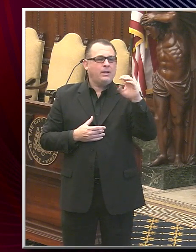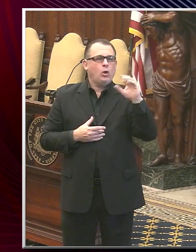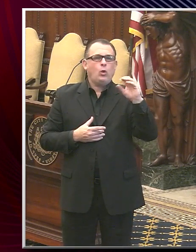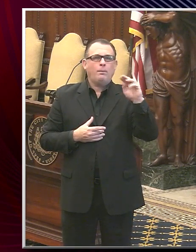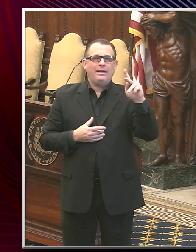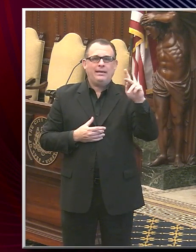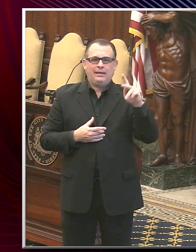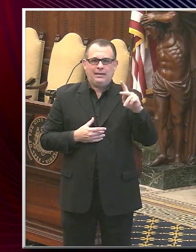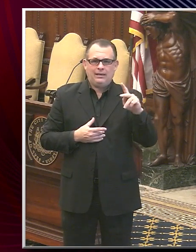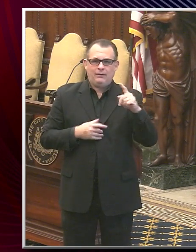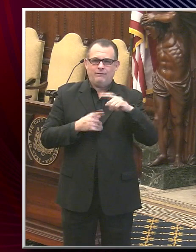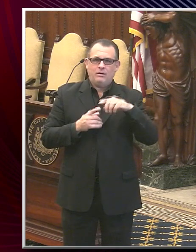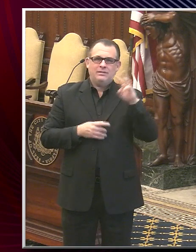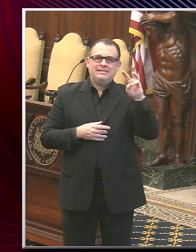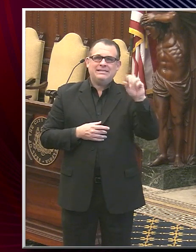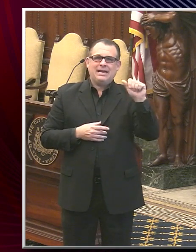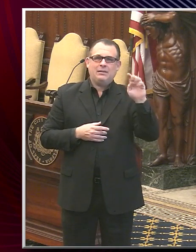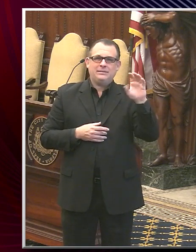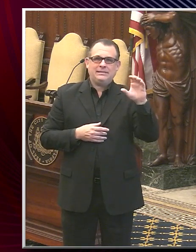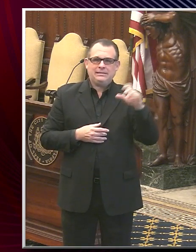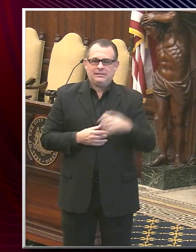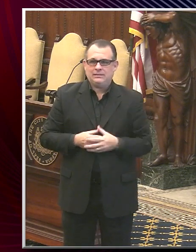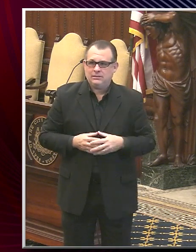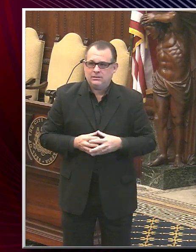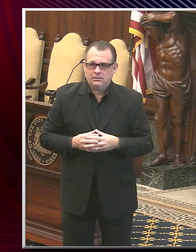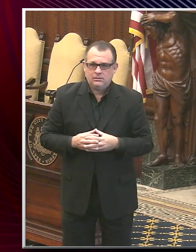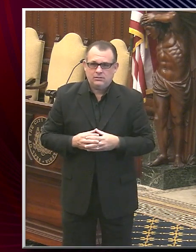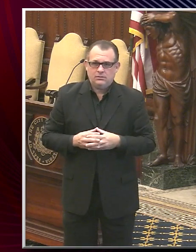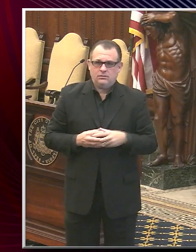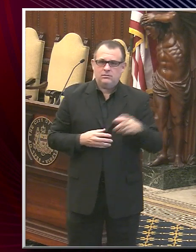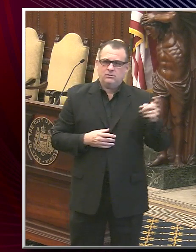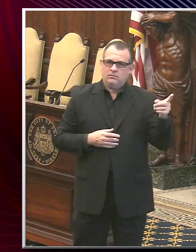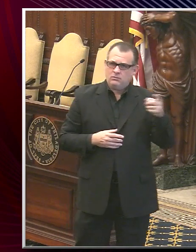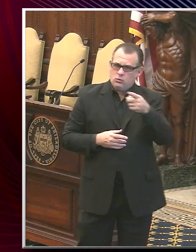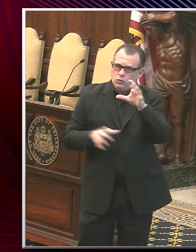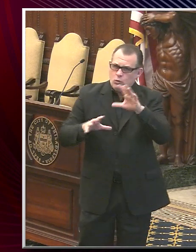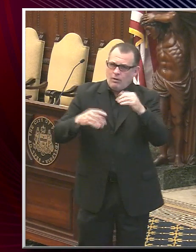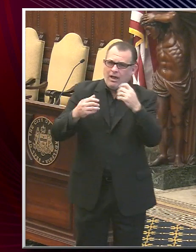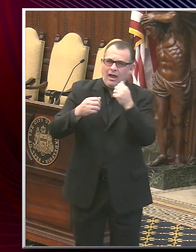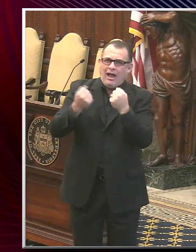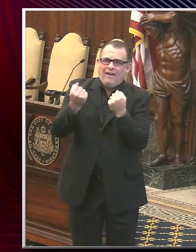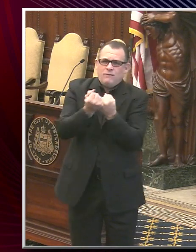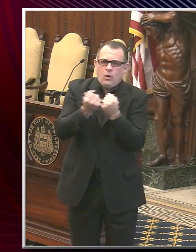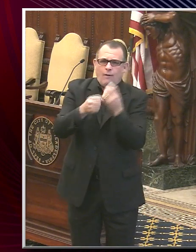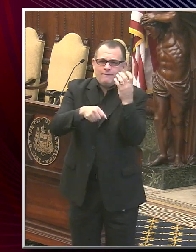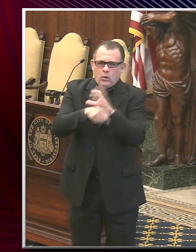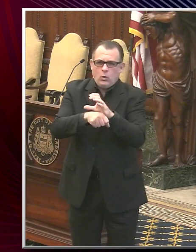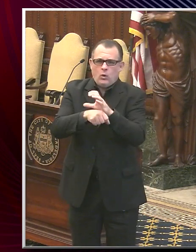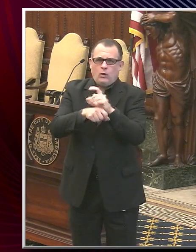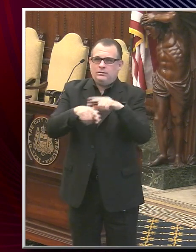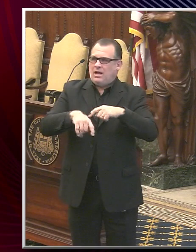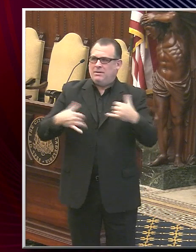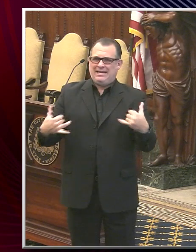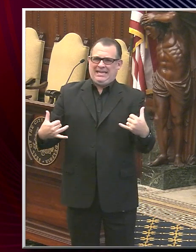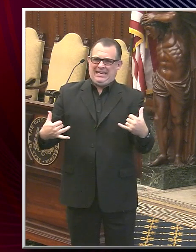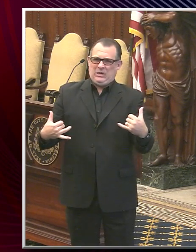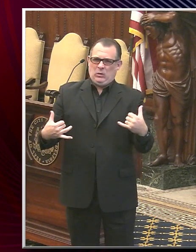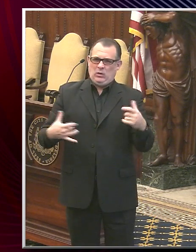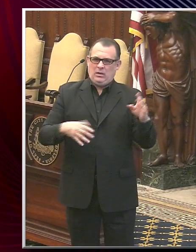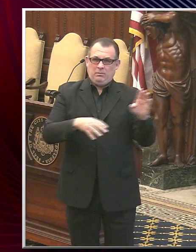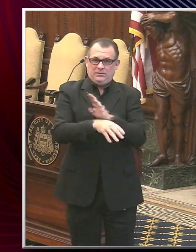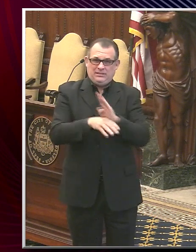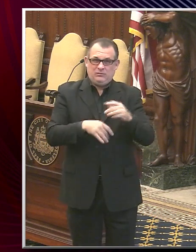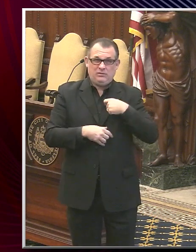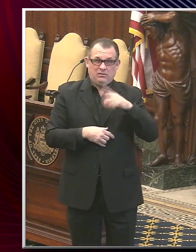Hi. What are you going to do in regards to enforcement? This is now the second time around. There may be some businesses we've talked to actually